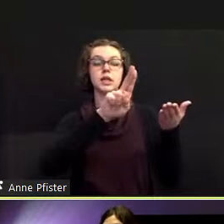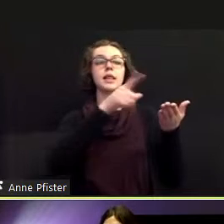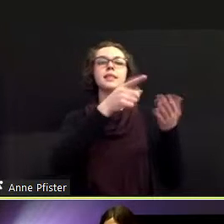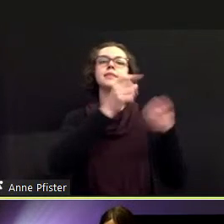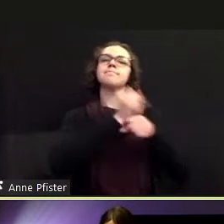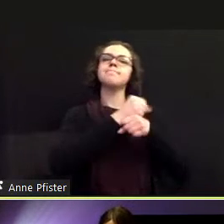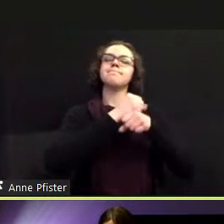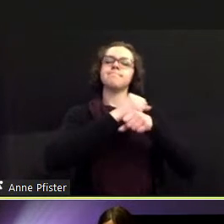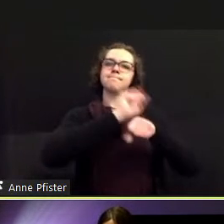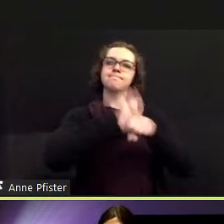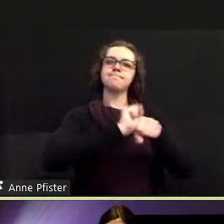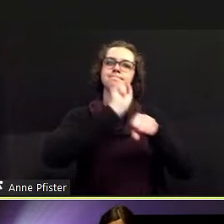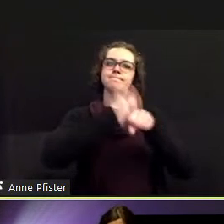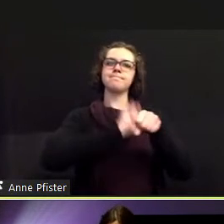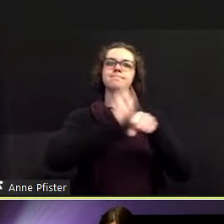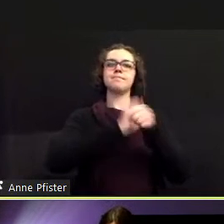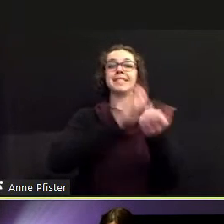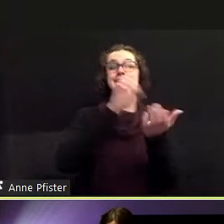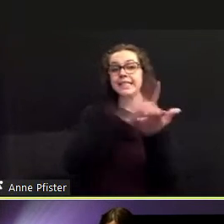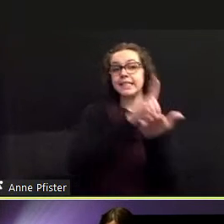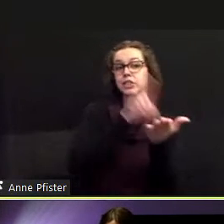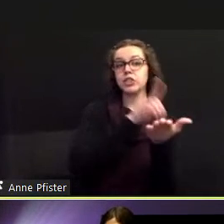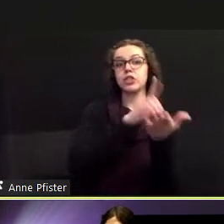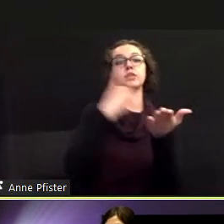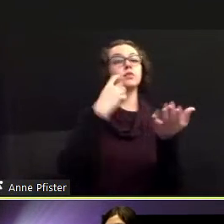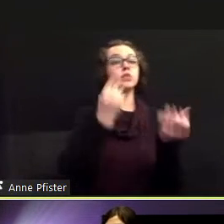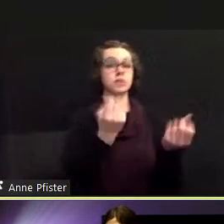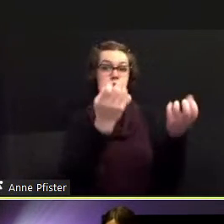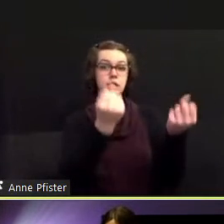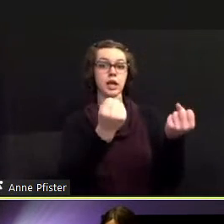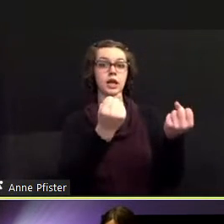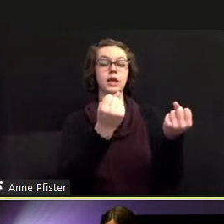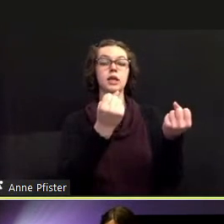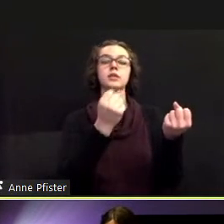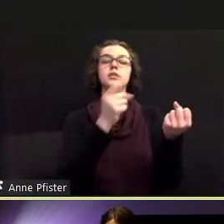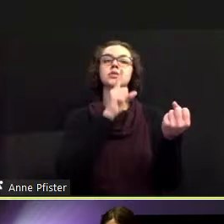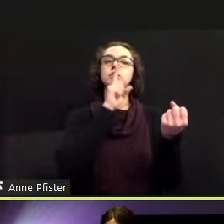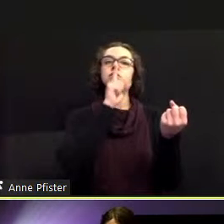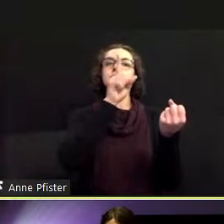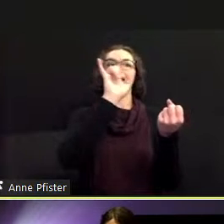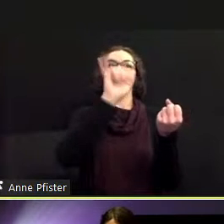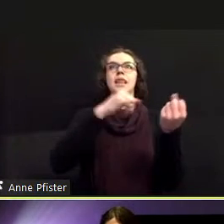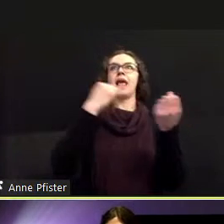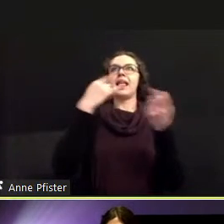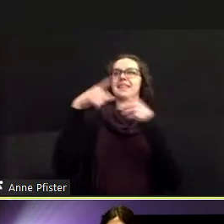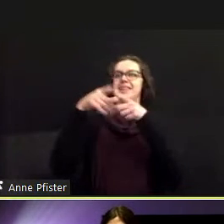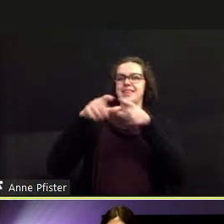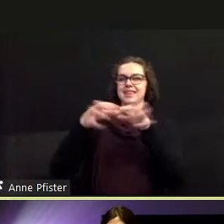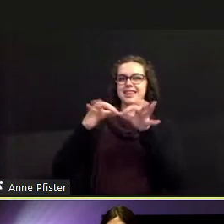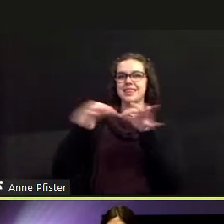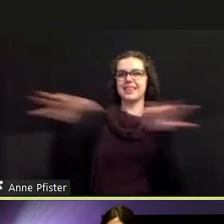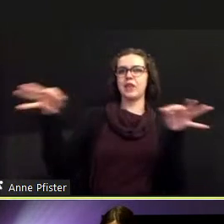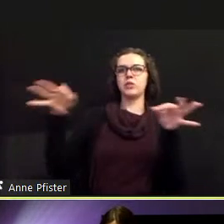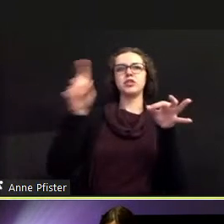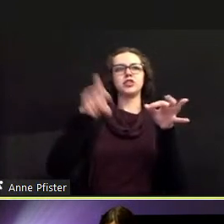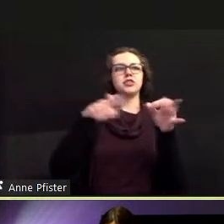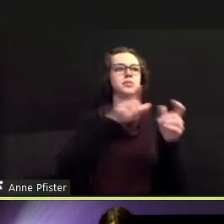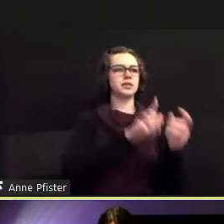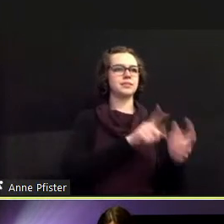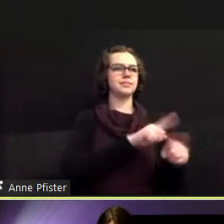kinds of textual objects, such as dictionaries, through which the ideological objectification of languages as distinct from one another is